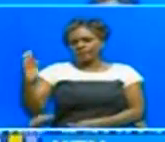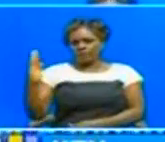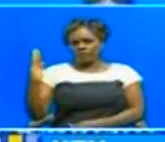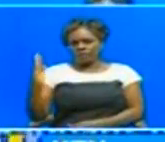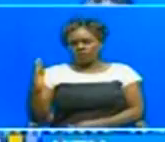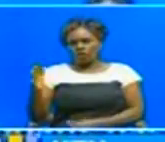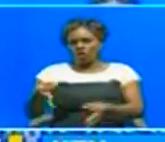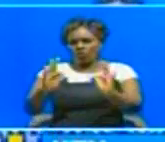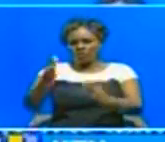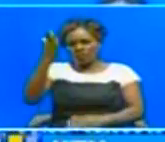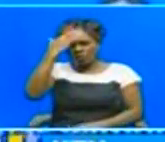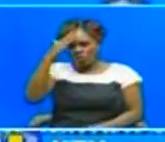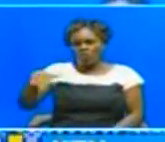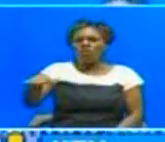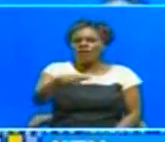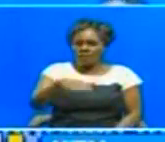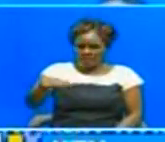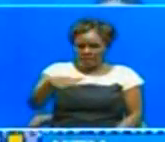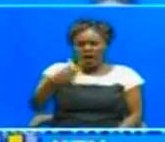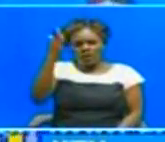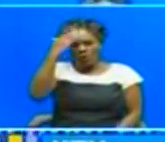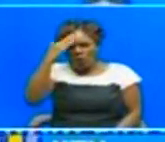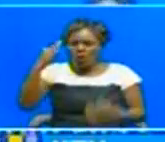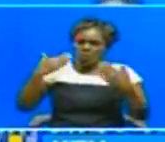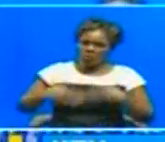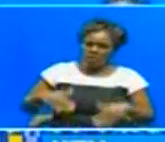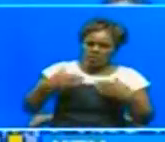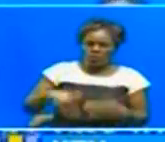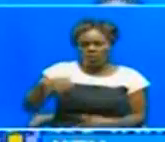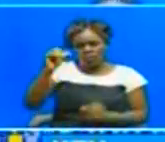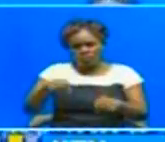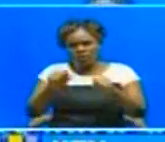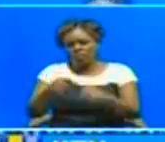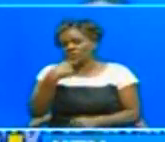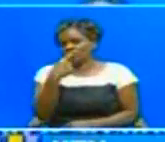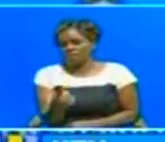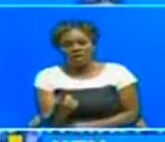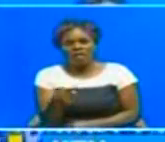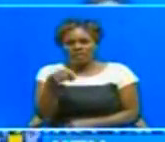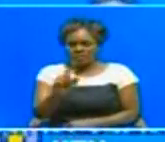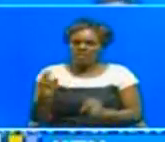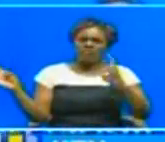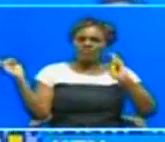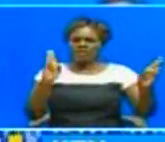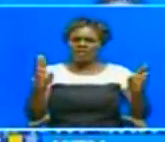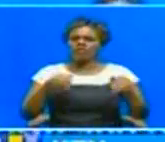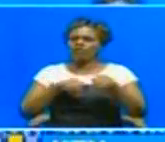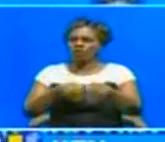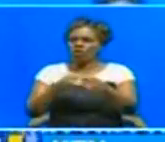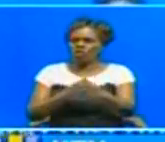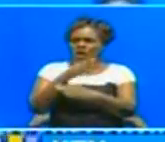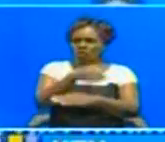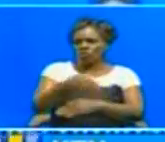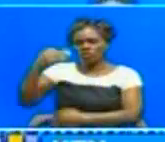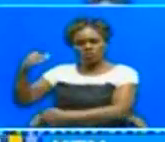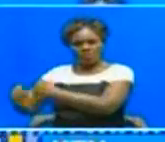that terrain, who know that area, who know those people, who can identify, who can tell, and who are ready to pursue these people across the borders and everywhere